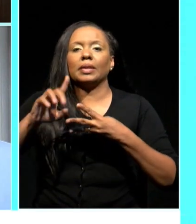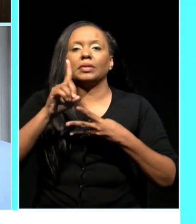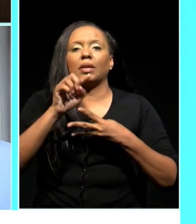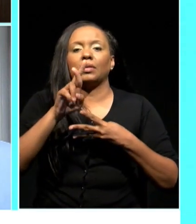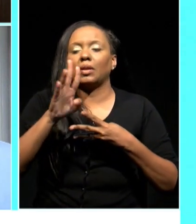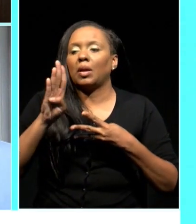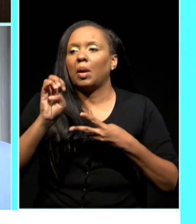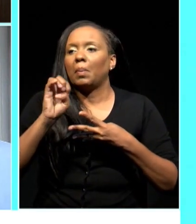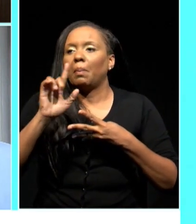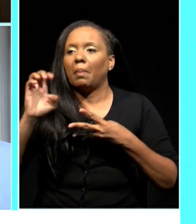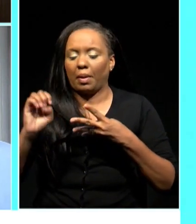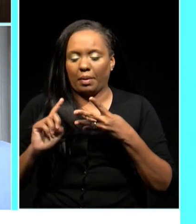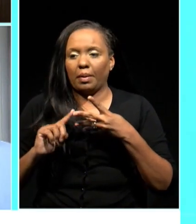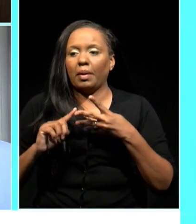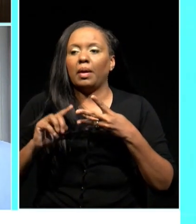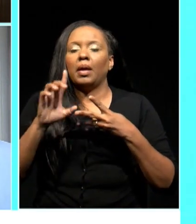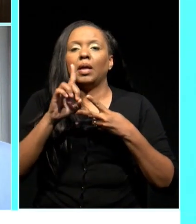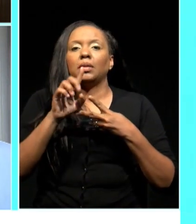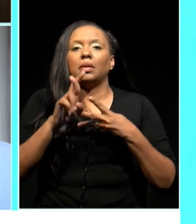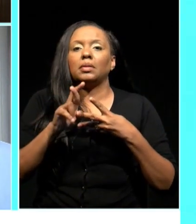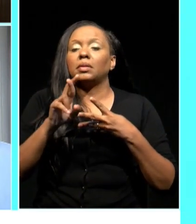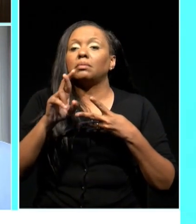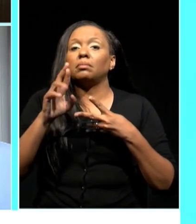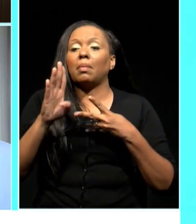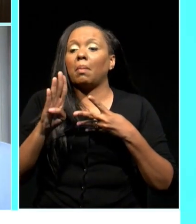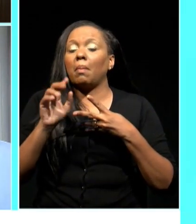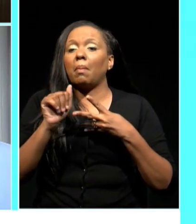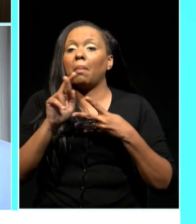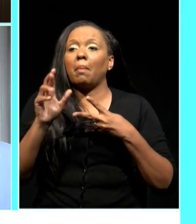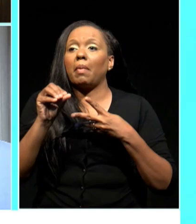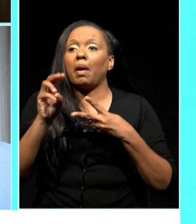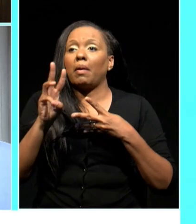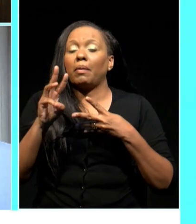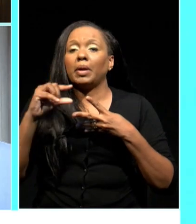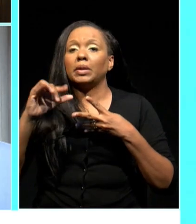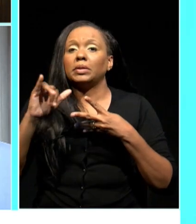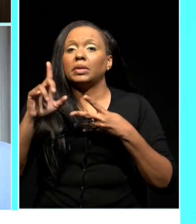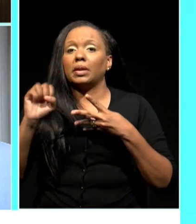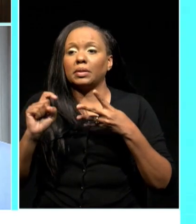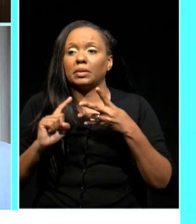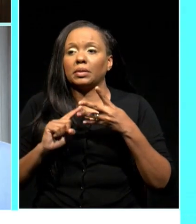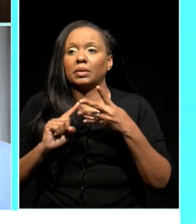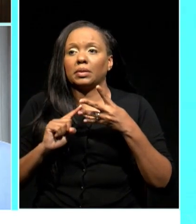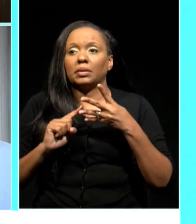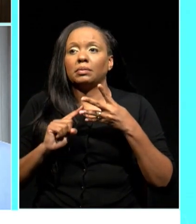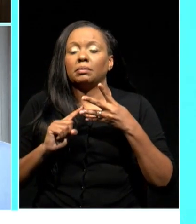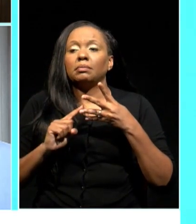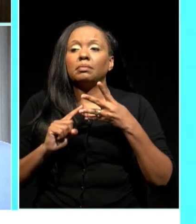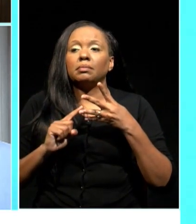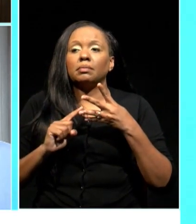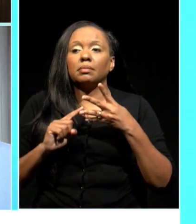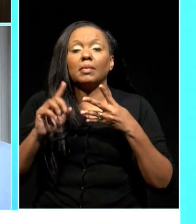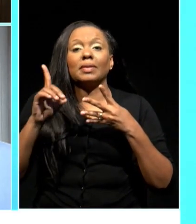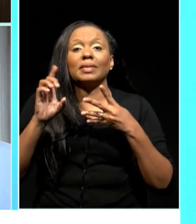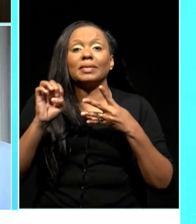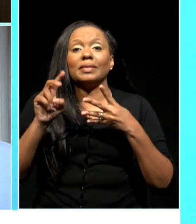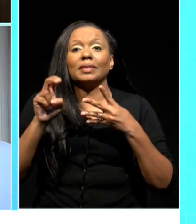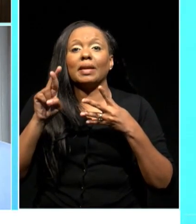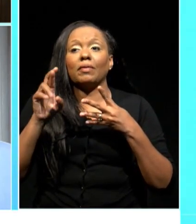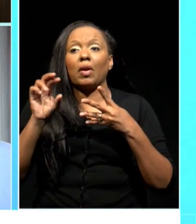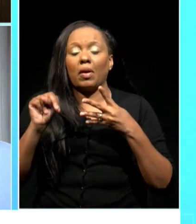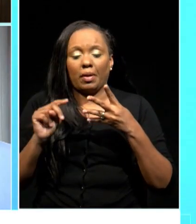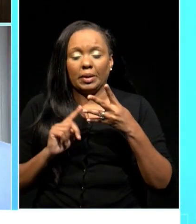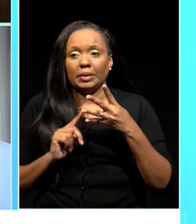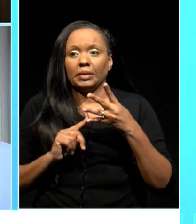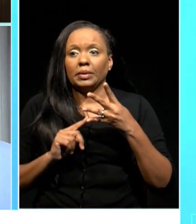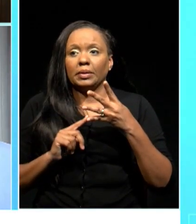of political science at UWI, Devron Bruce, also political scientist, and Dr. Tennyson Joseph, senior lecturer in political science,